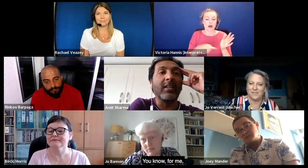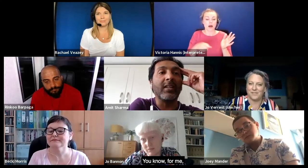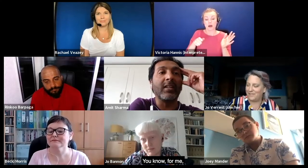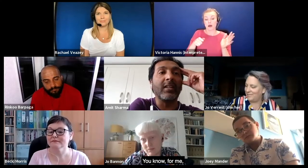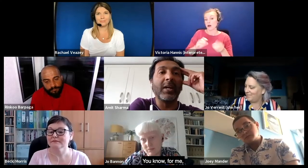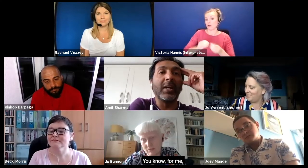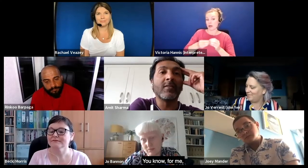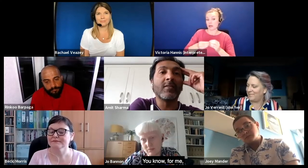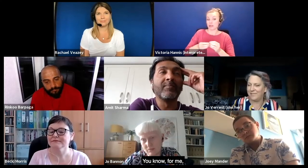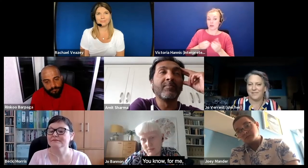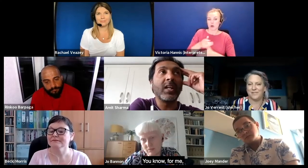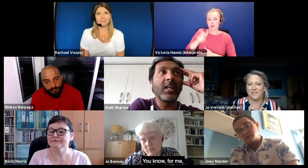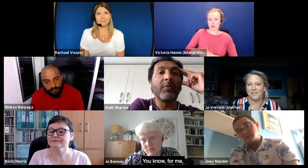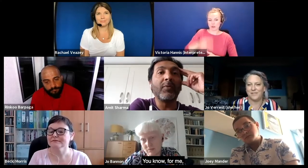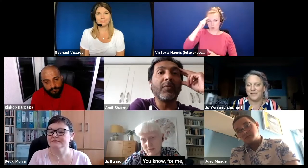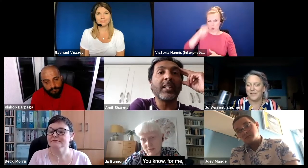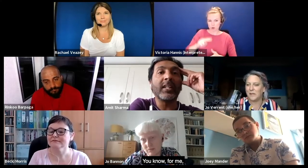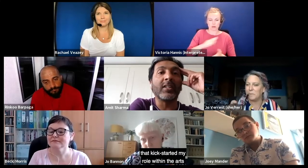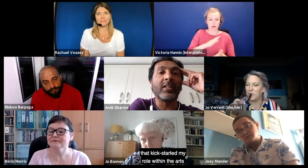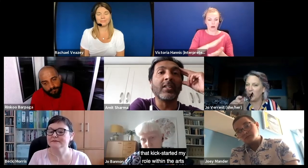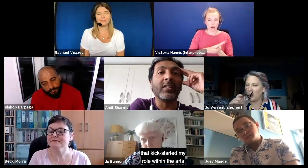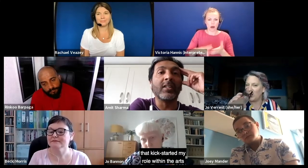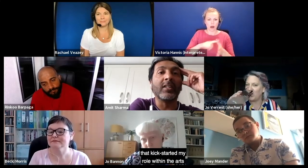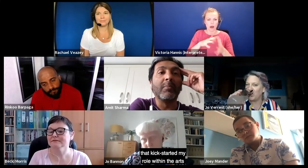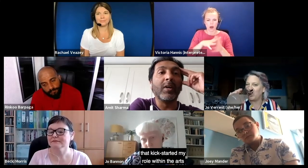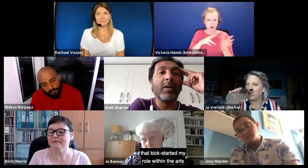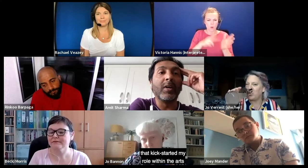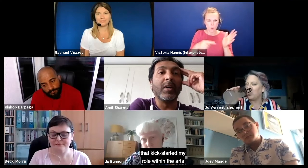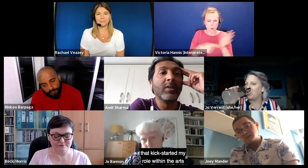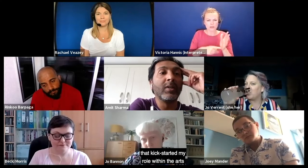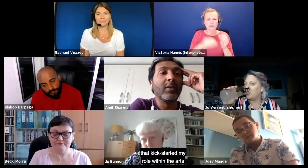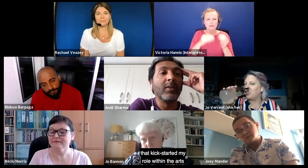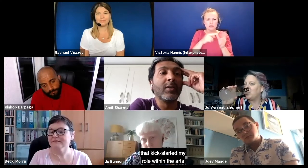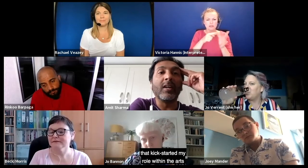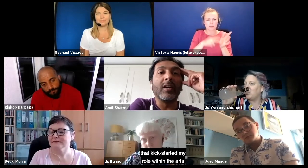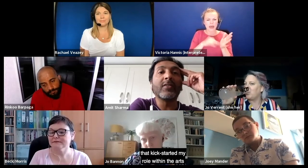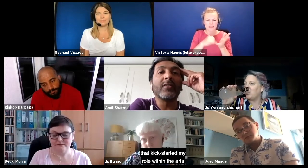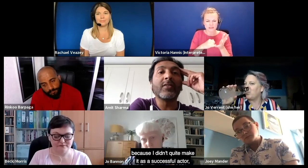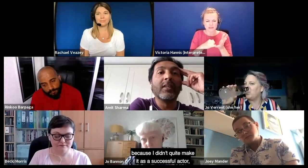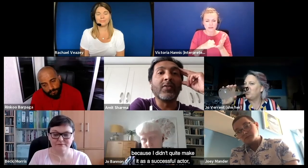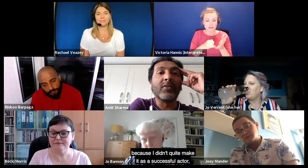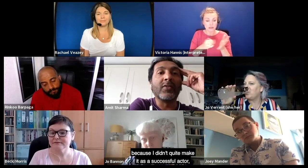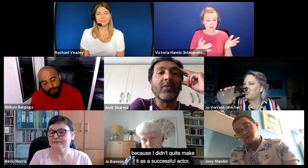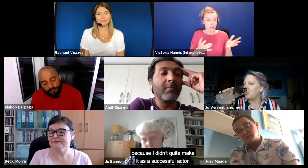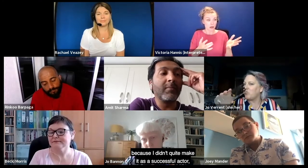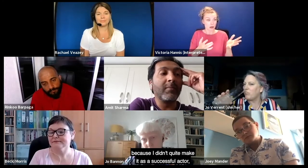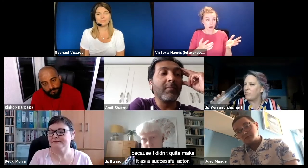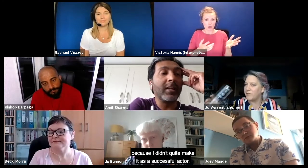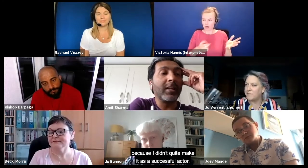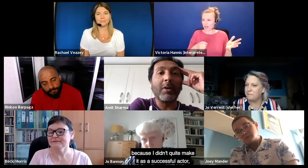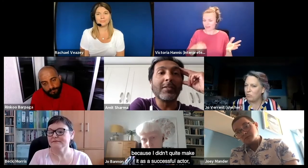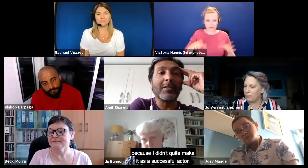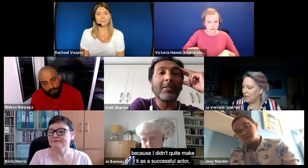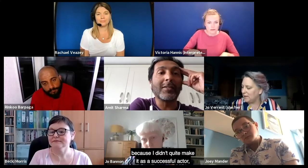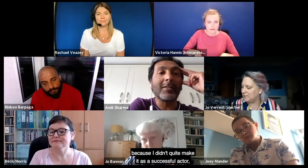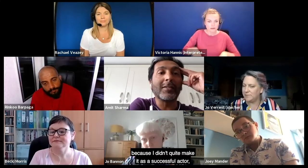H-A-R-W-A-N-T, Baines. And you know, for me, that kickstarted my role within the arts, because I didn't quite make